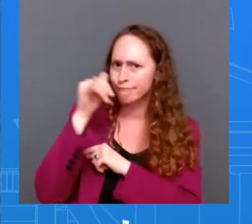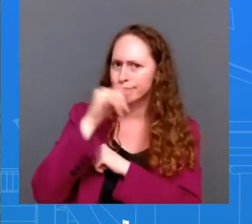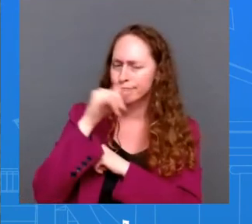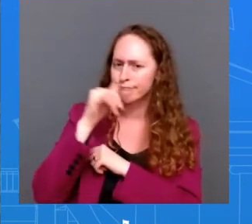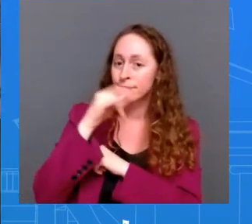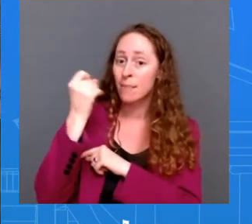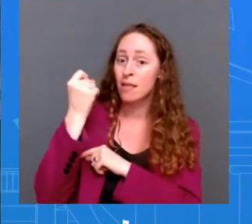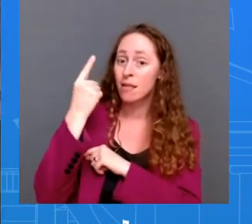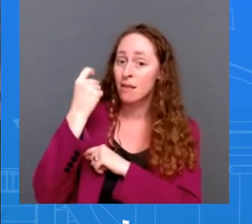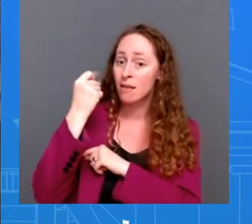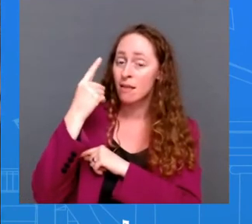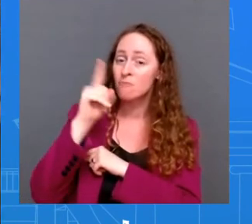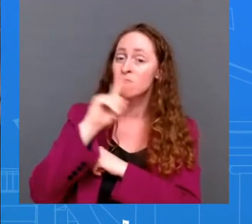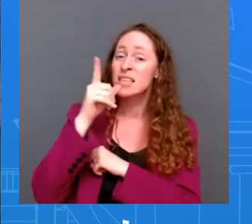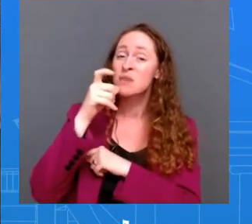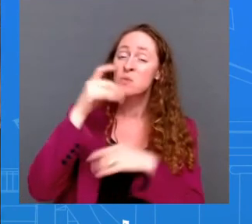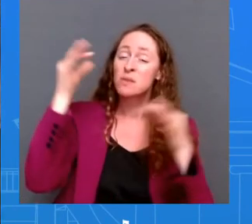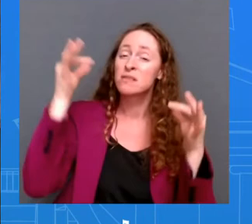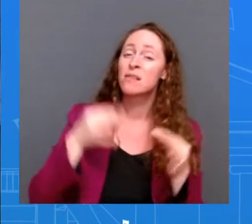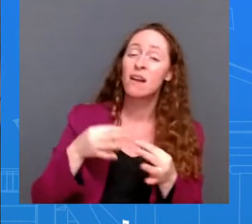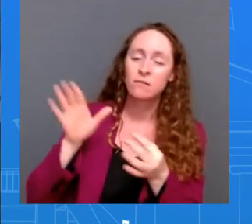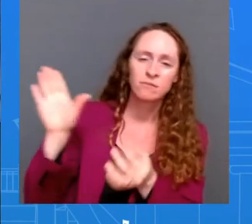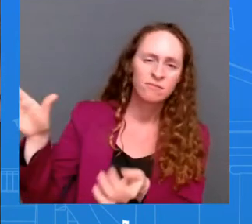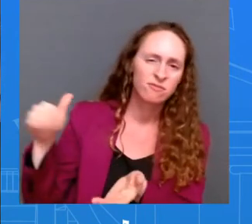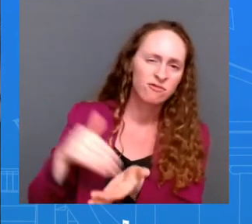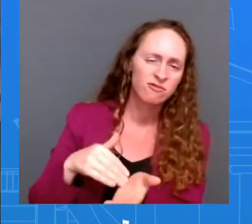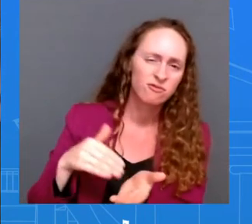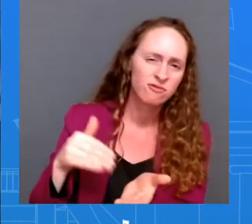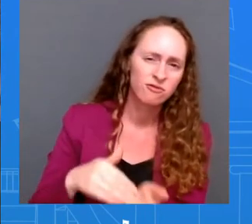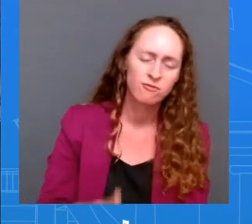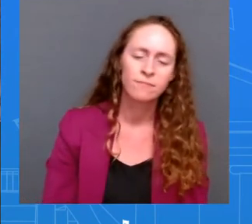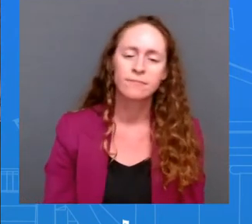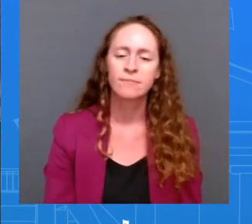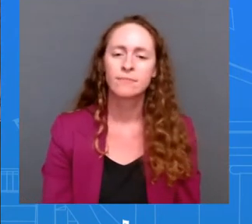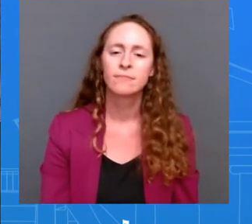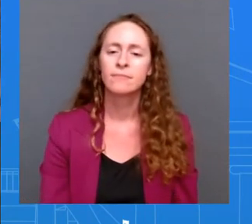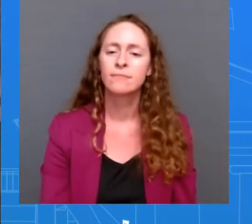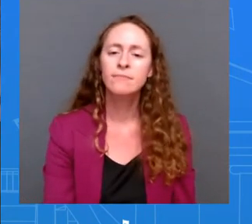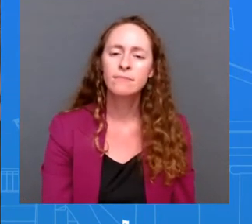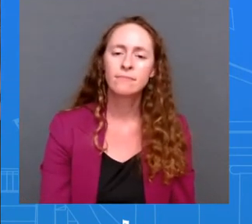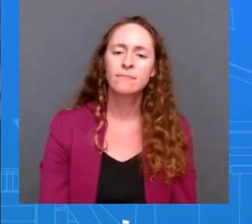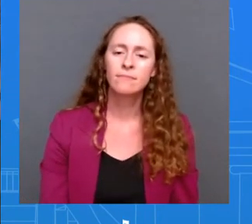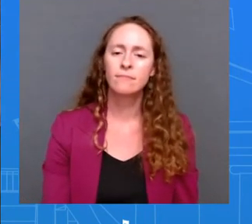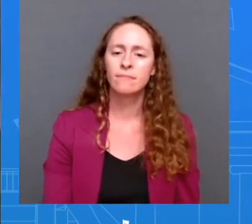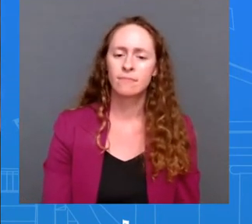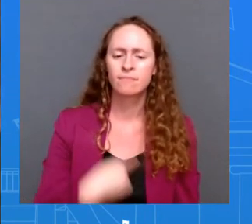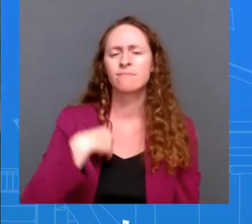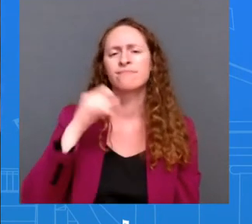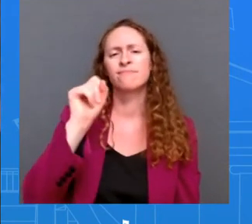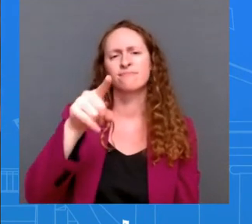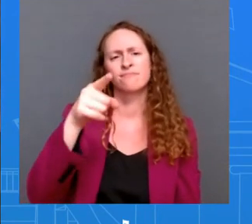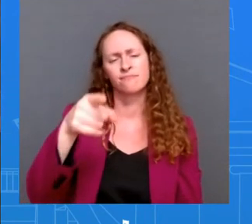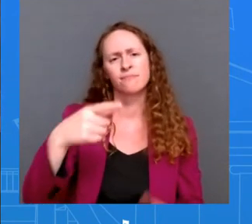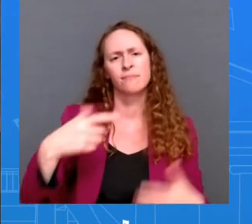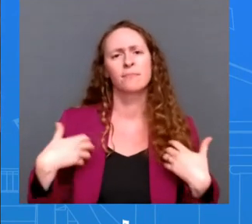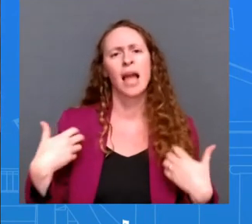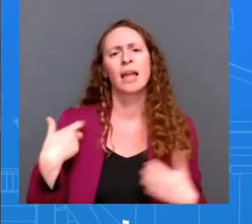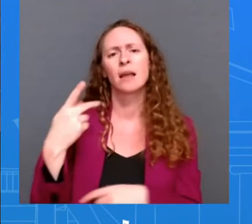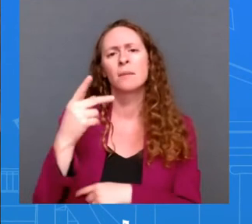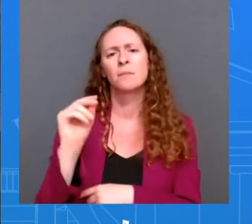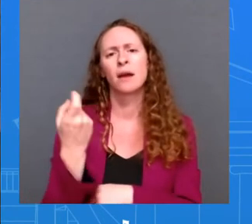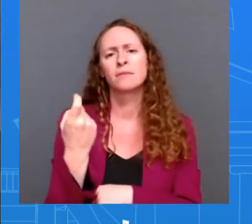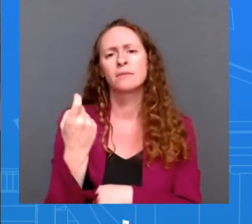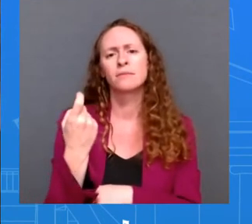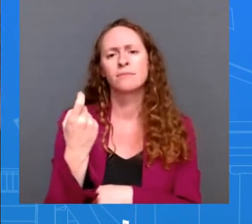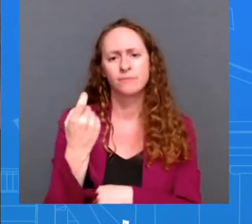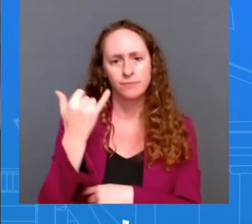Okay. And then on monkeypox, we learned in the last 24 hours that the Department of Health and Human Services failed to ask that